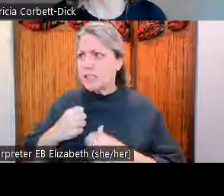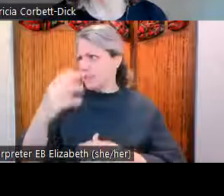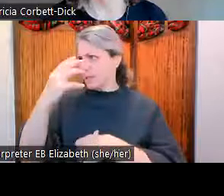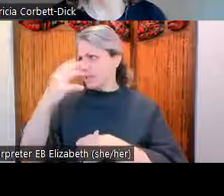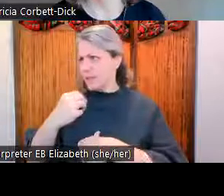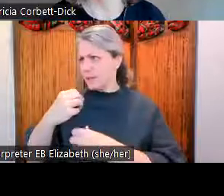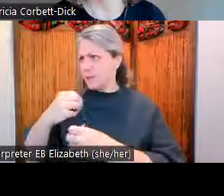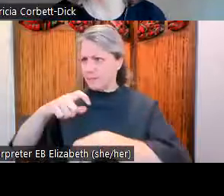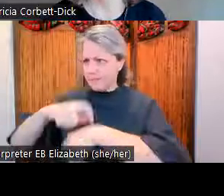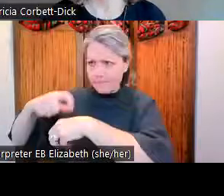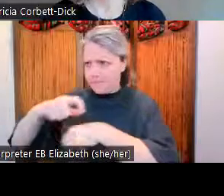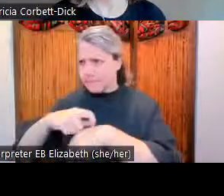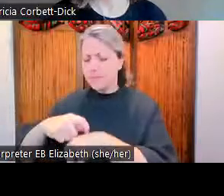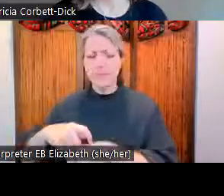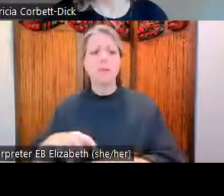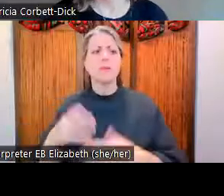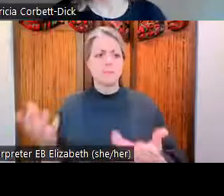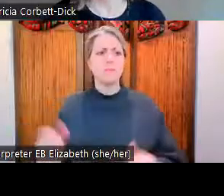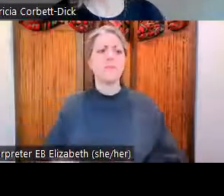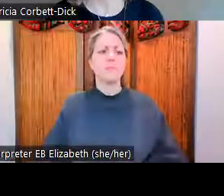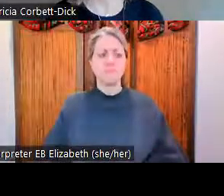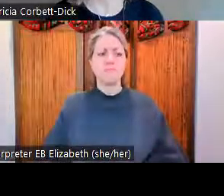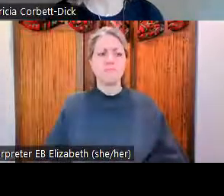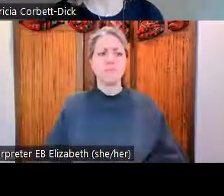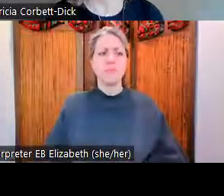Let's see, the long-acting guanfacine is a swallow tab,